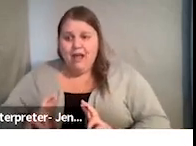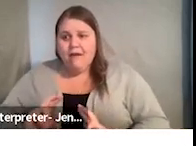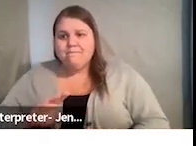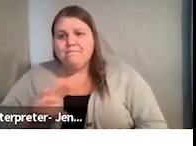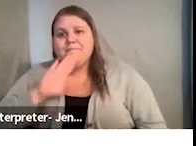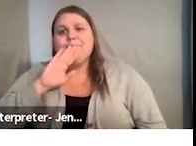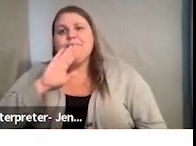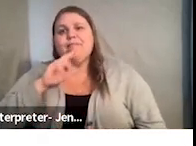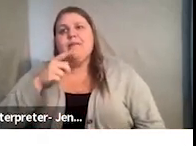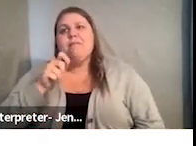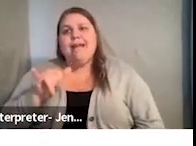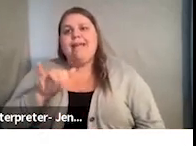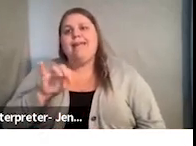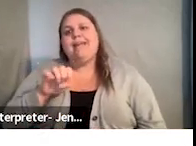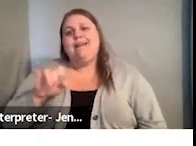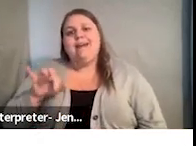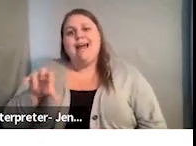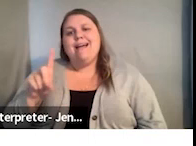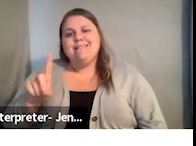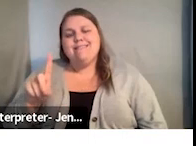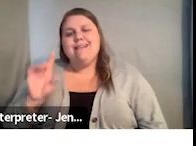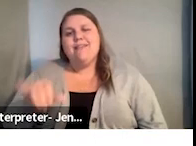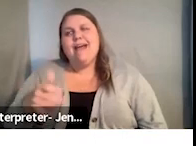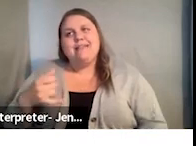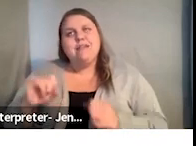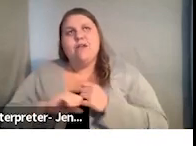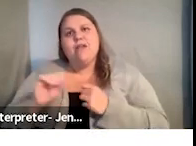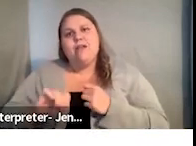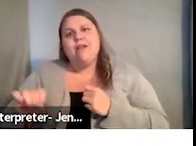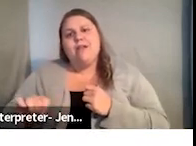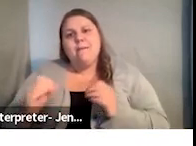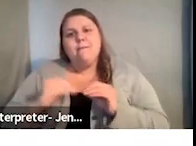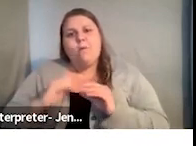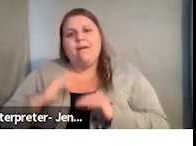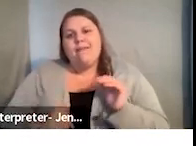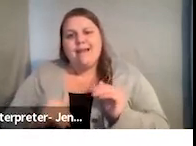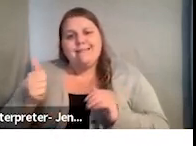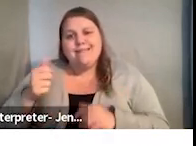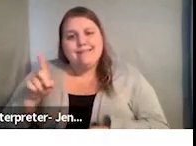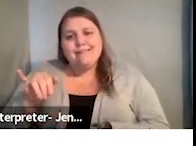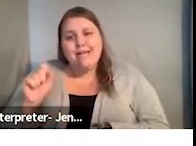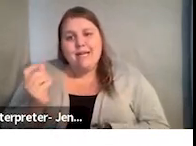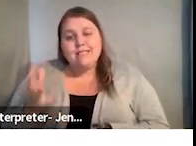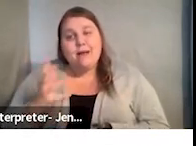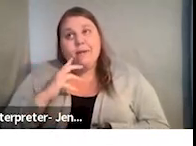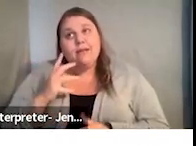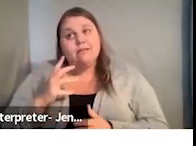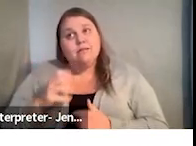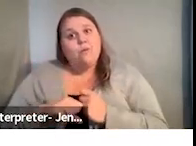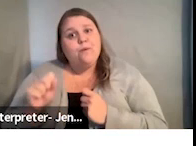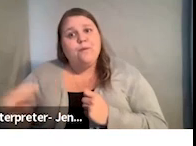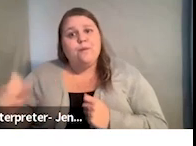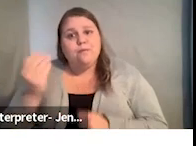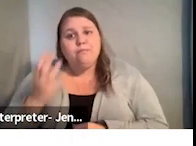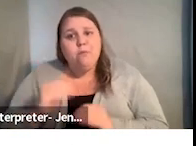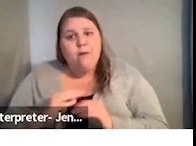got to do the payee ID. And we've still actually, it's taking more than 10 days, way more than 10 days actually, to